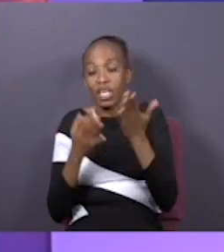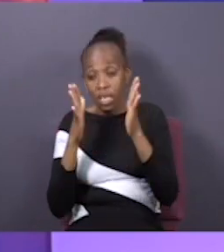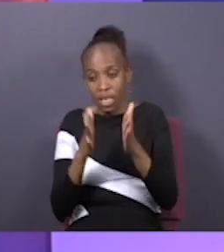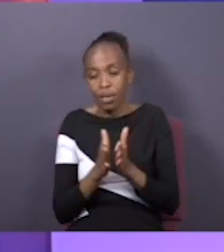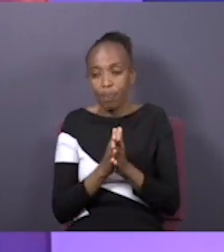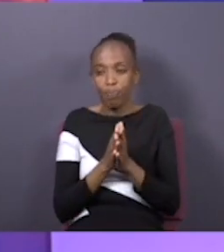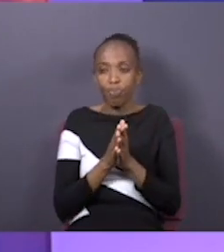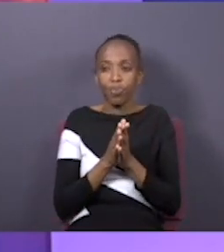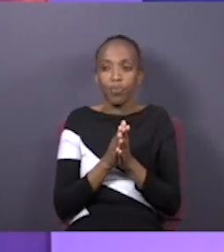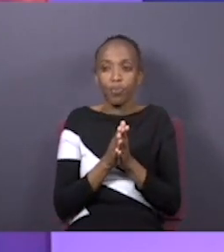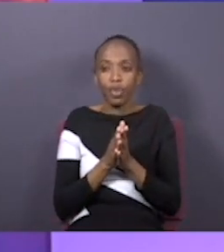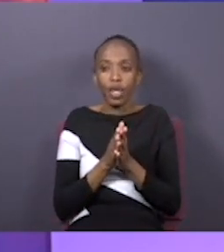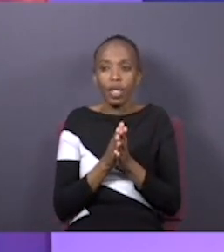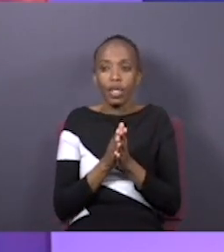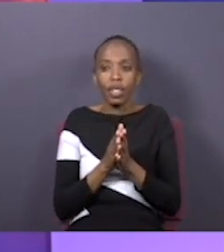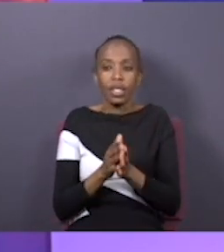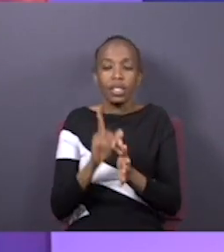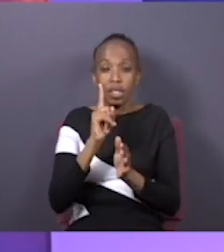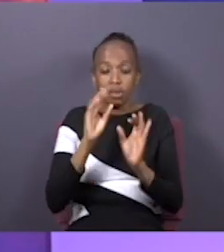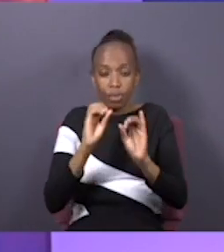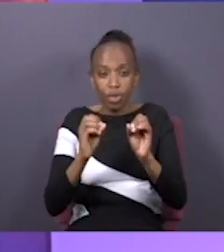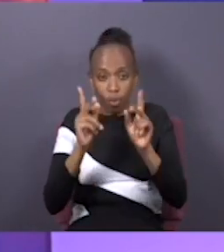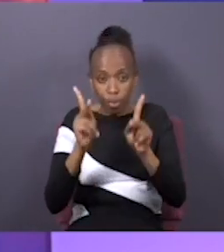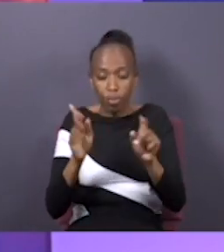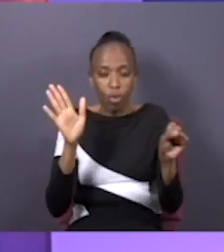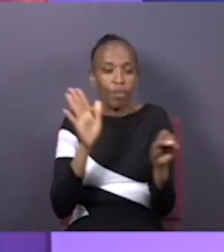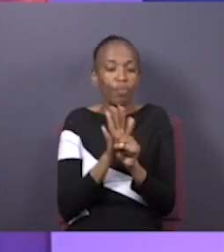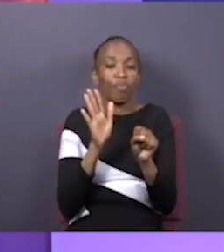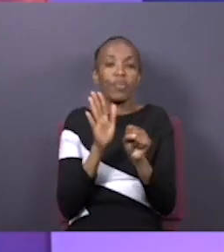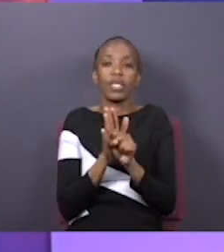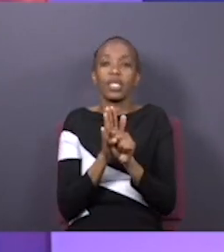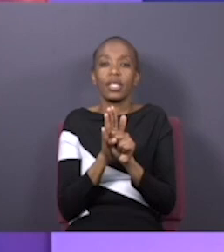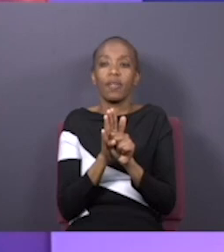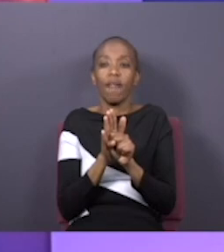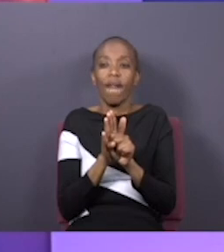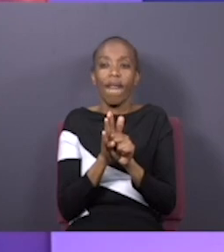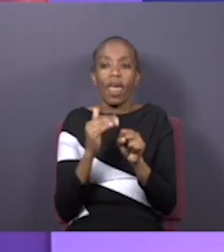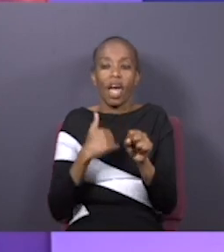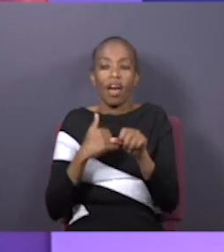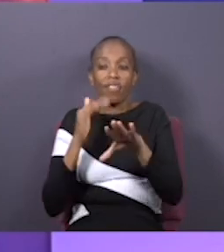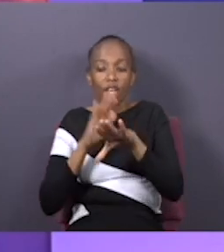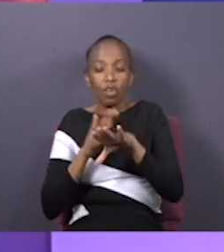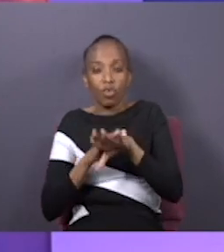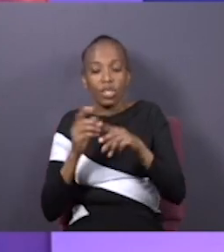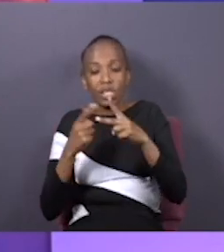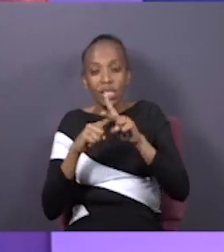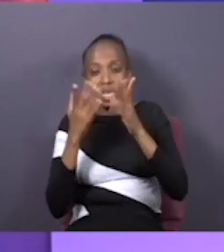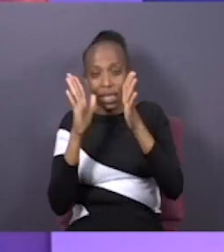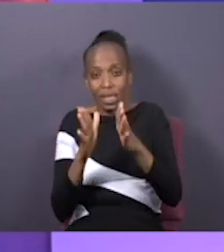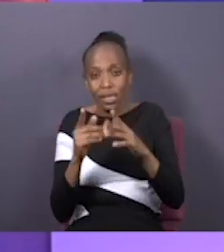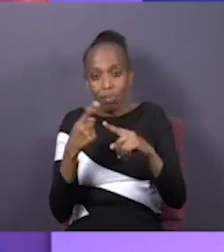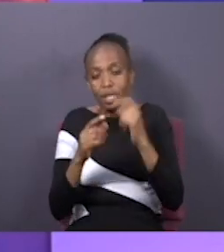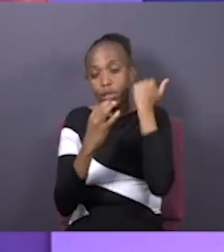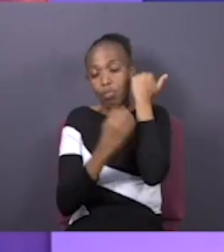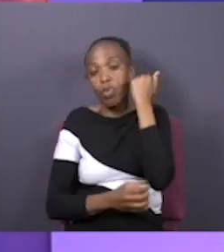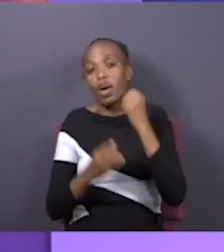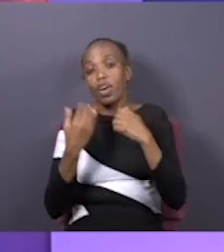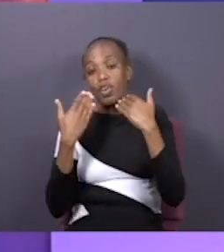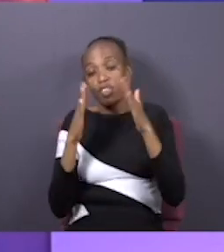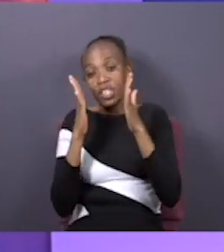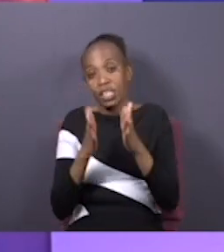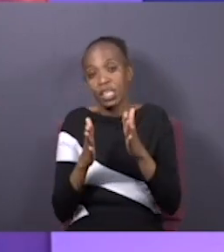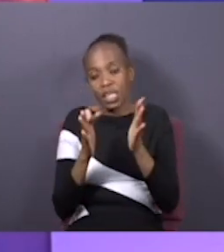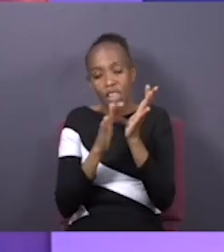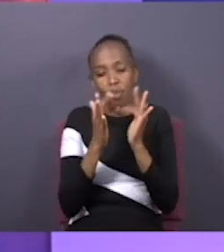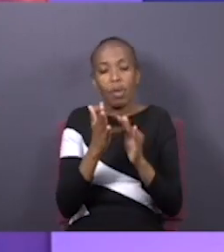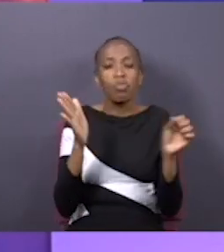end. Indisciplined people are many. They are the good starters, but very poor finishers. And the Bible